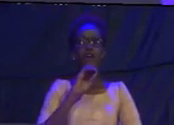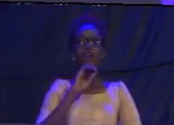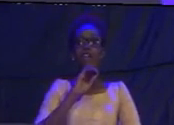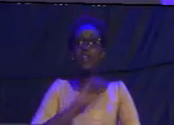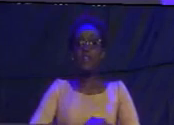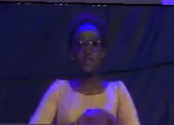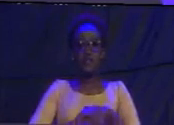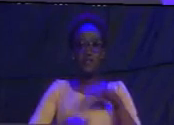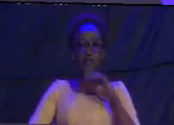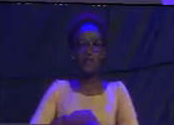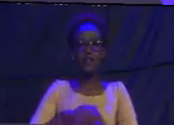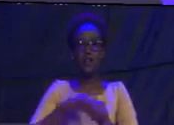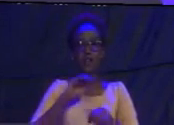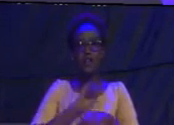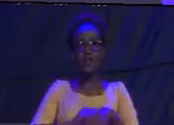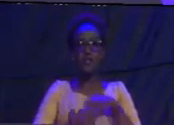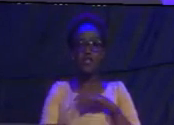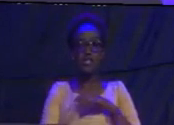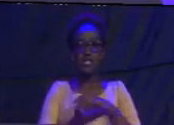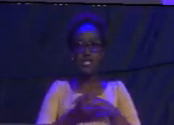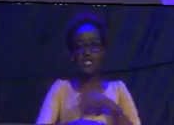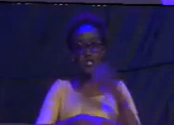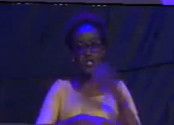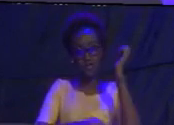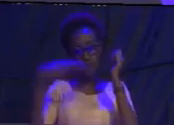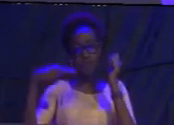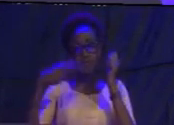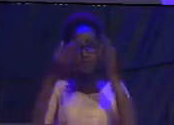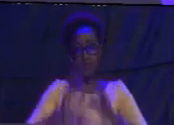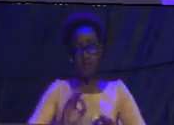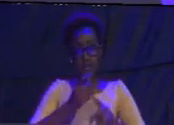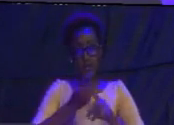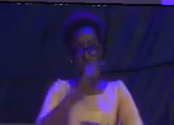Jericho, do not take any plunder from Jericho,